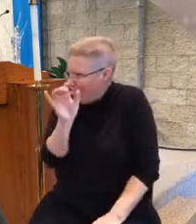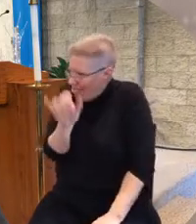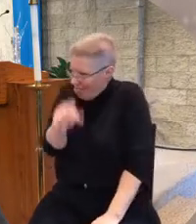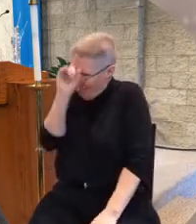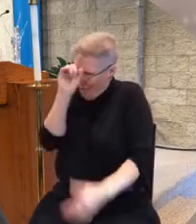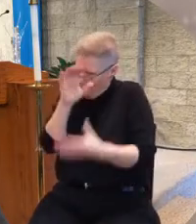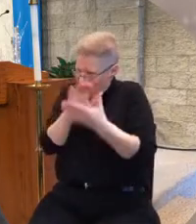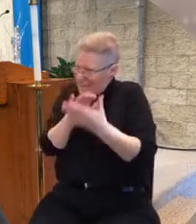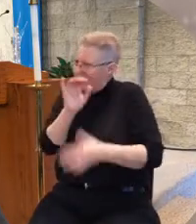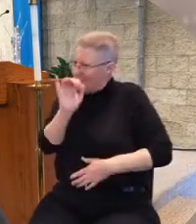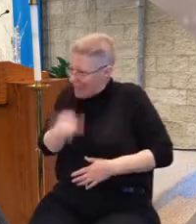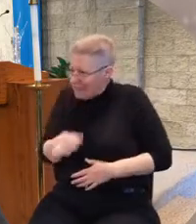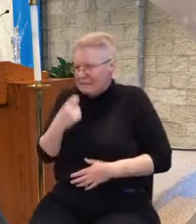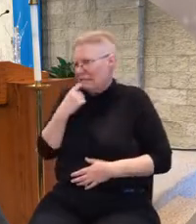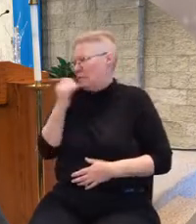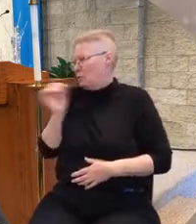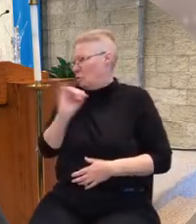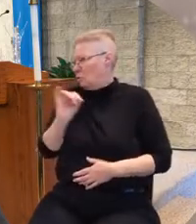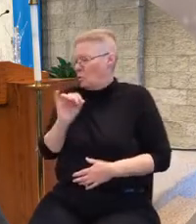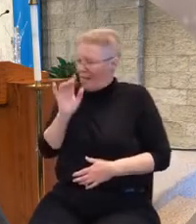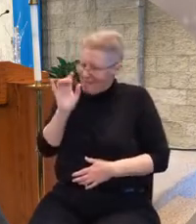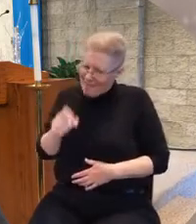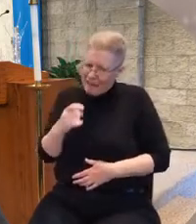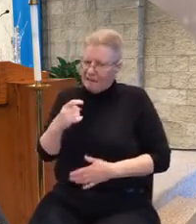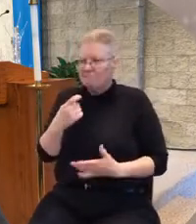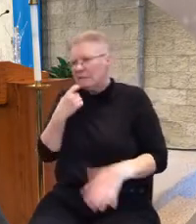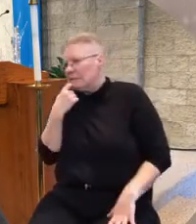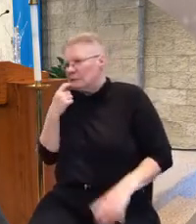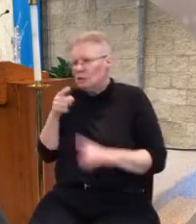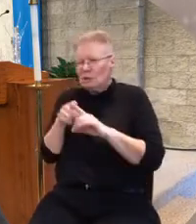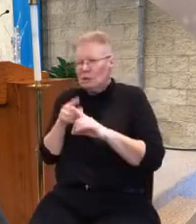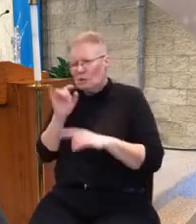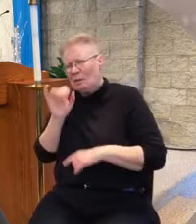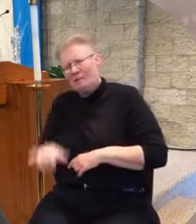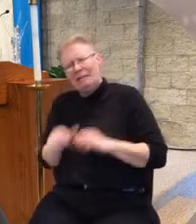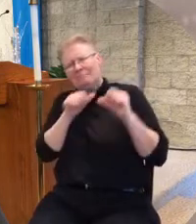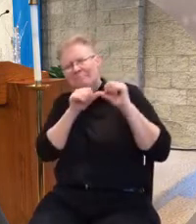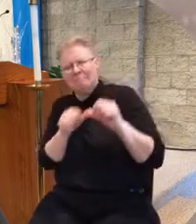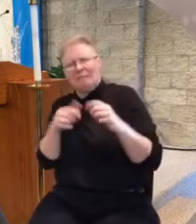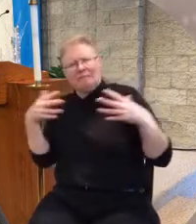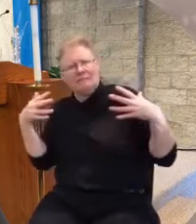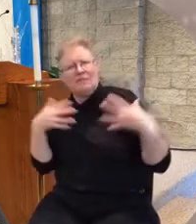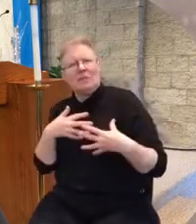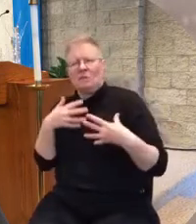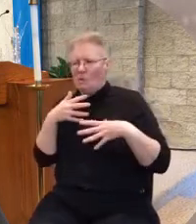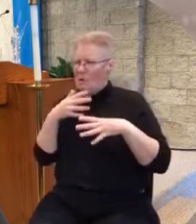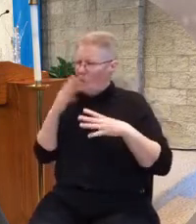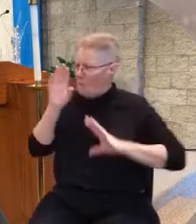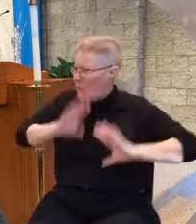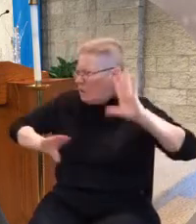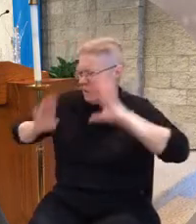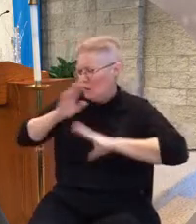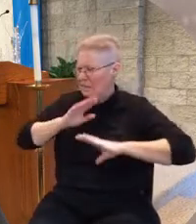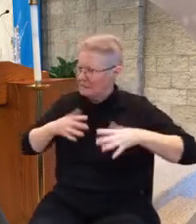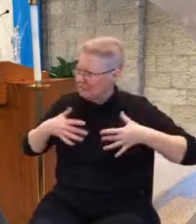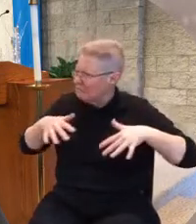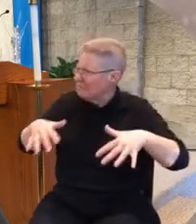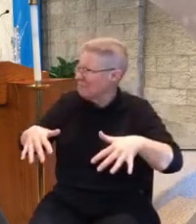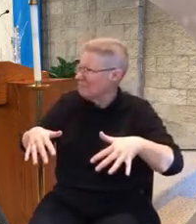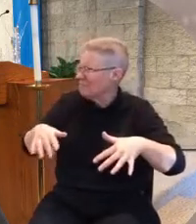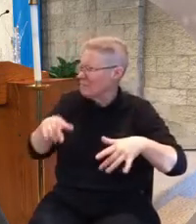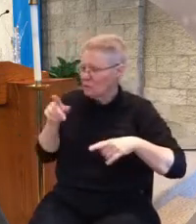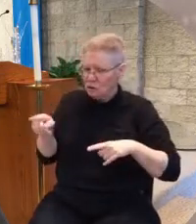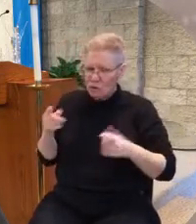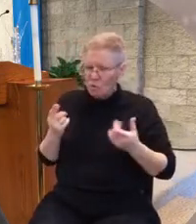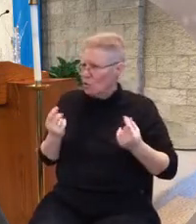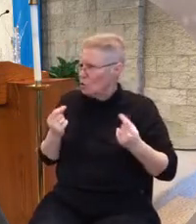the belief in chronic fear and worry, the addiction to procrastination by way of distraction,